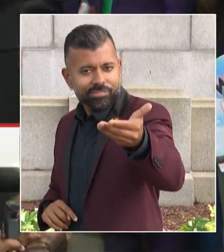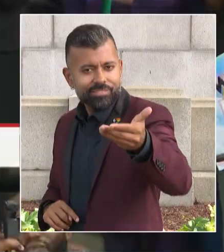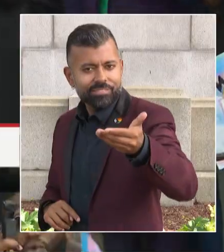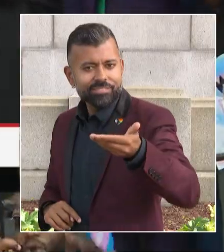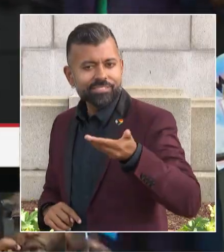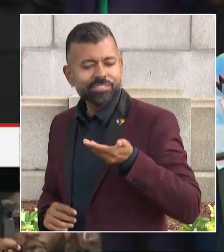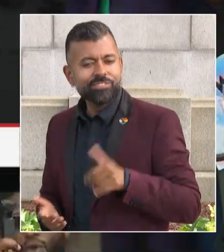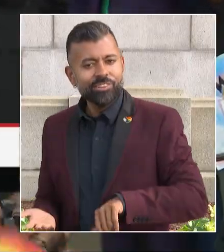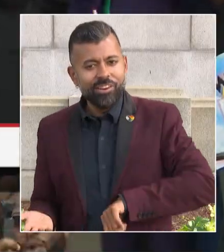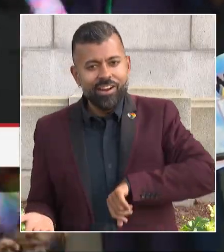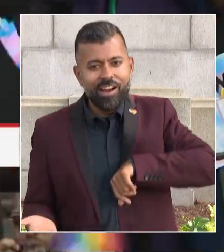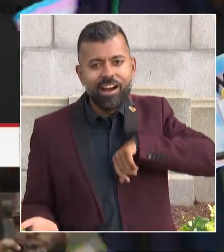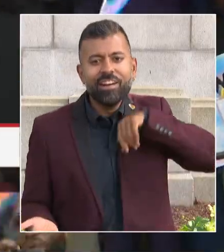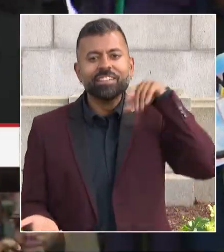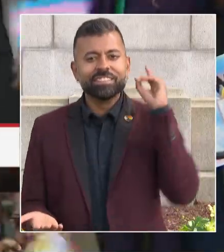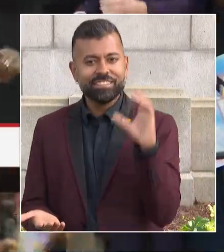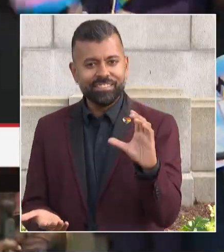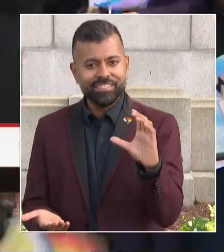right.